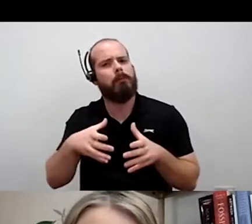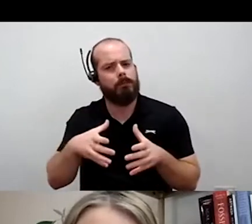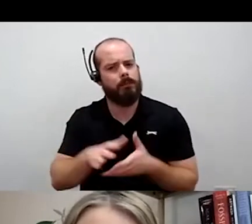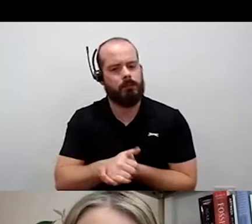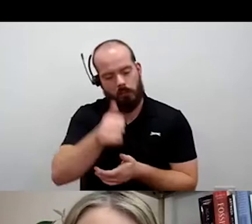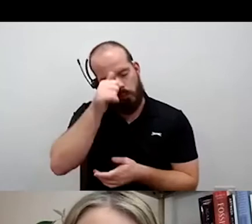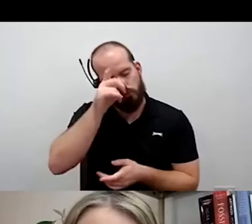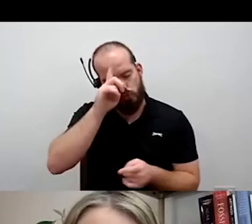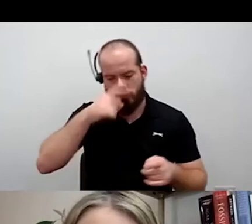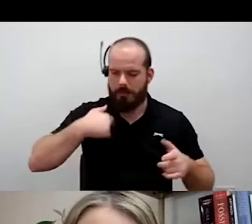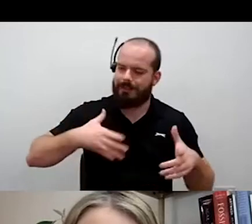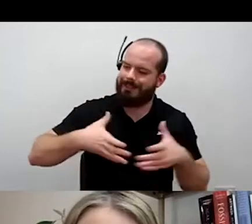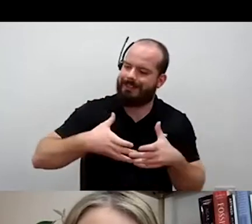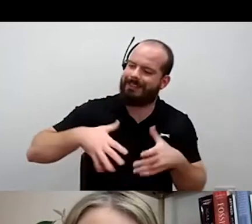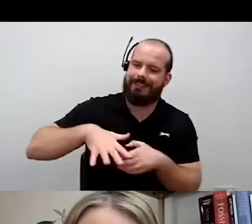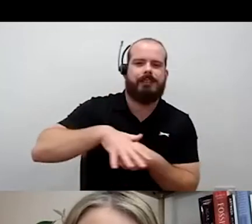know that